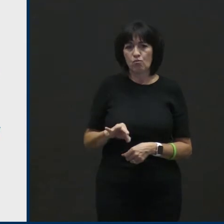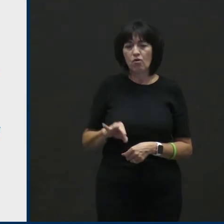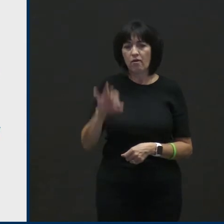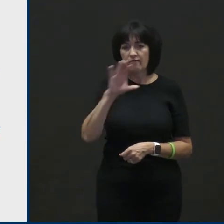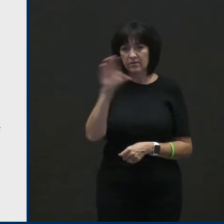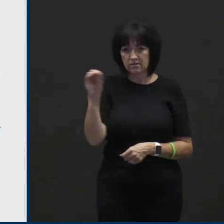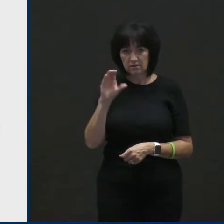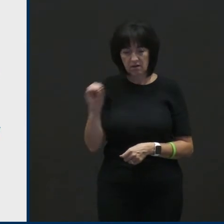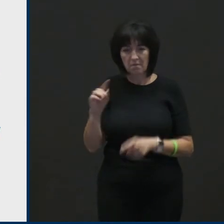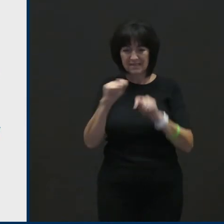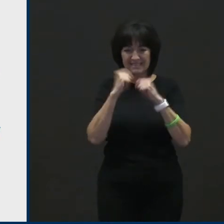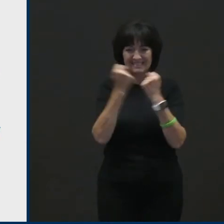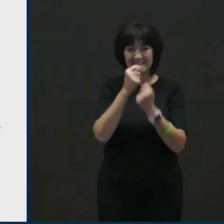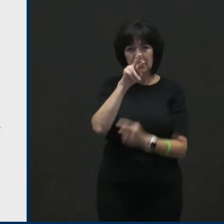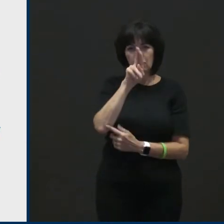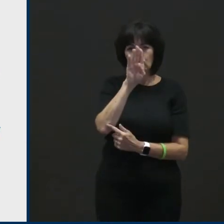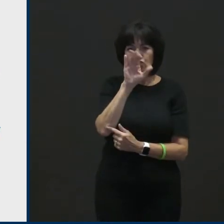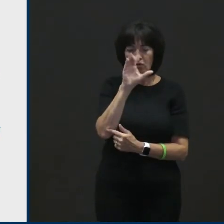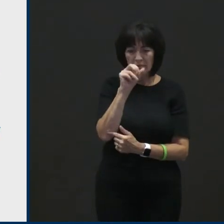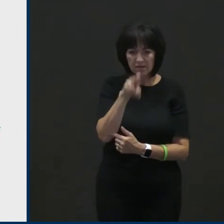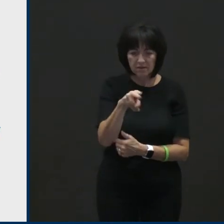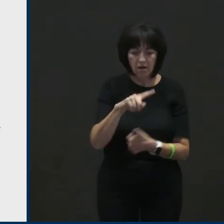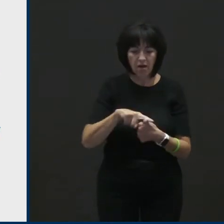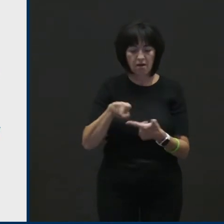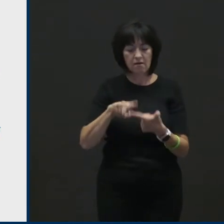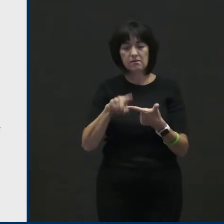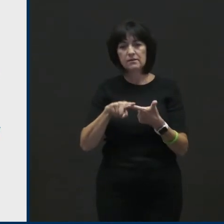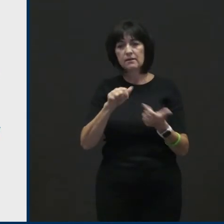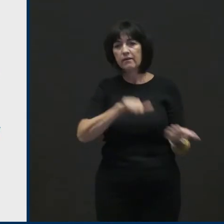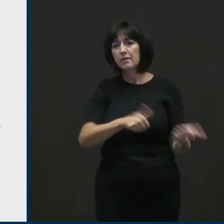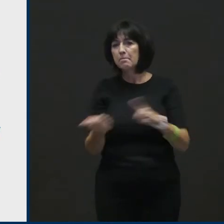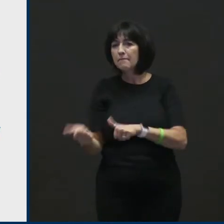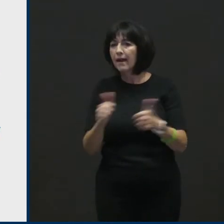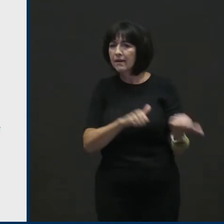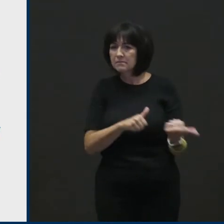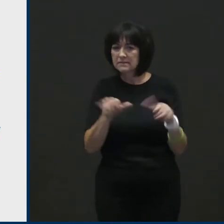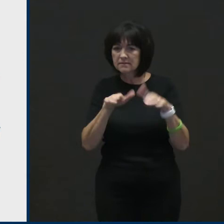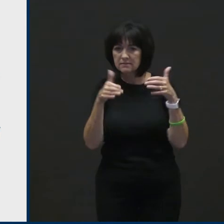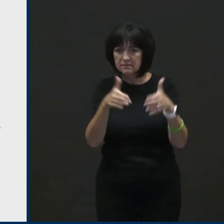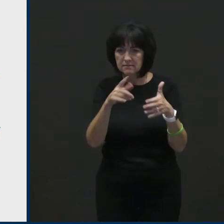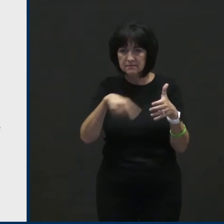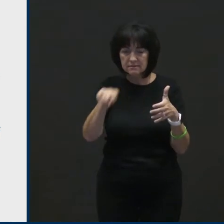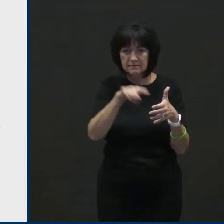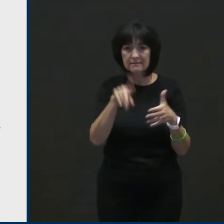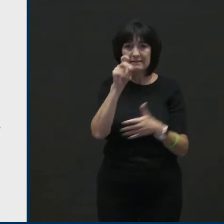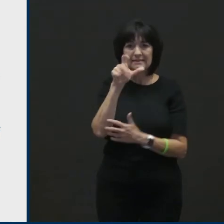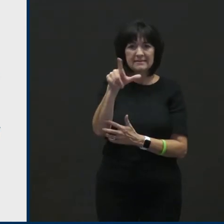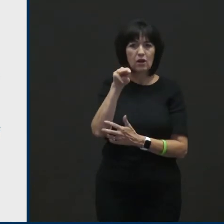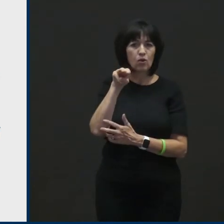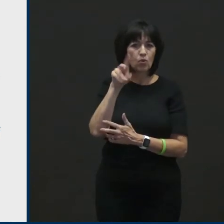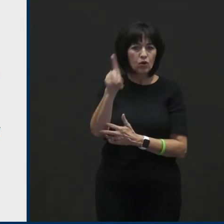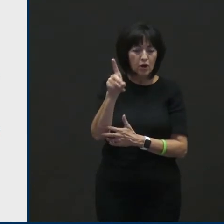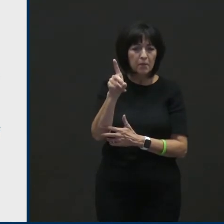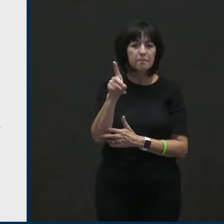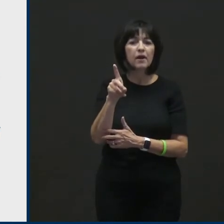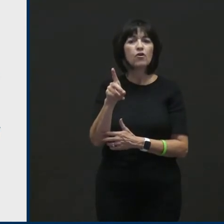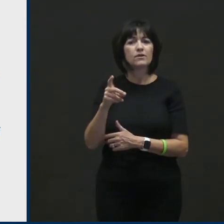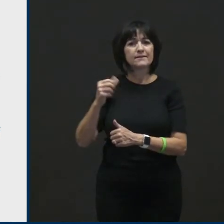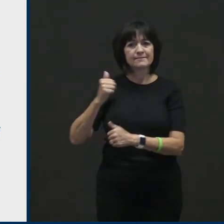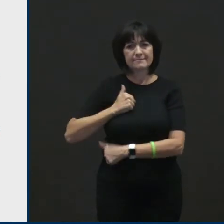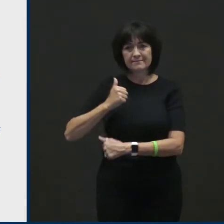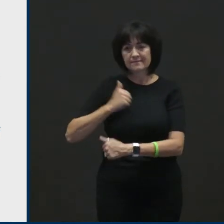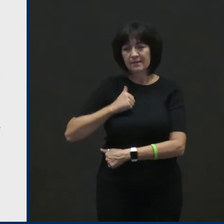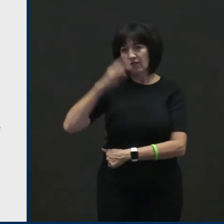Team Rubicon, the Baptist Convention of Delaware and Maryland have been here several days, Salvation